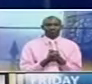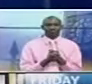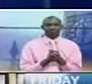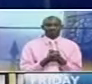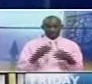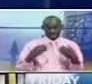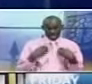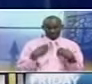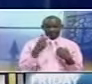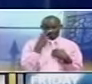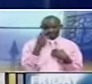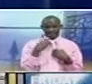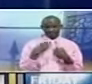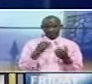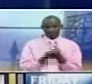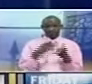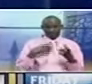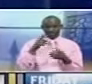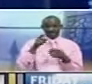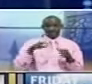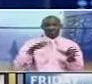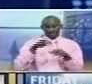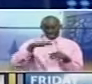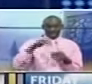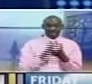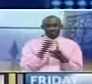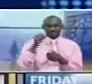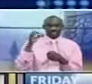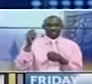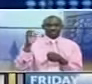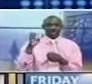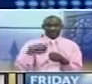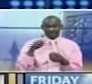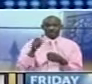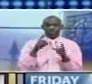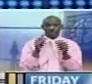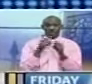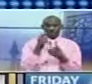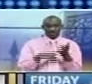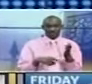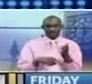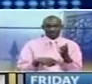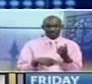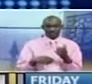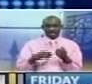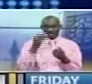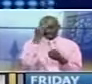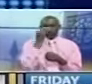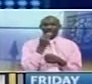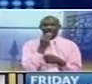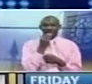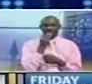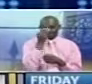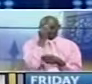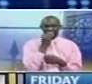But we have sight like a place where people are building and Yes. all that. Now we also have another word. We say hypocrite.